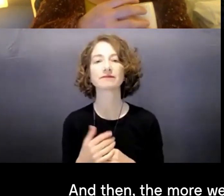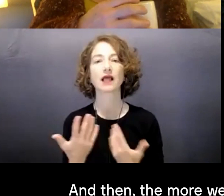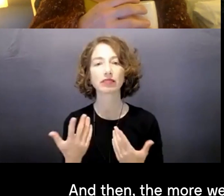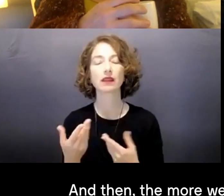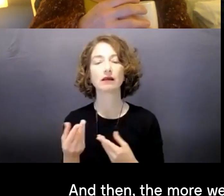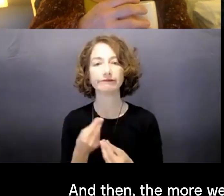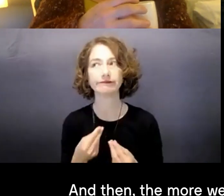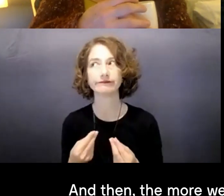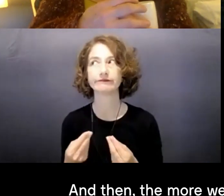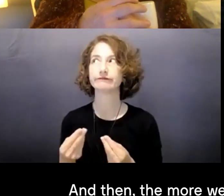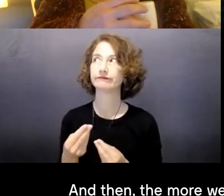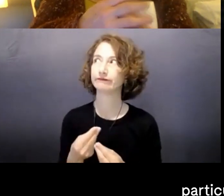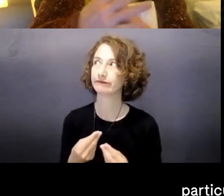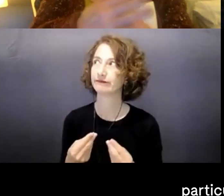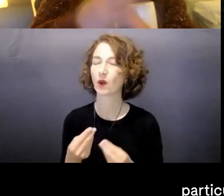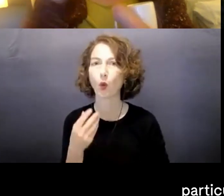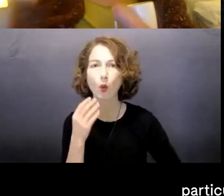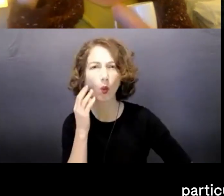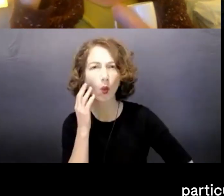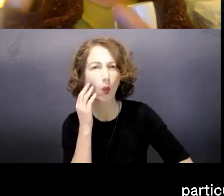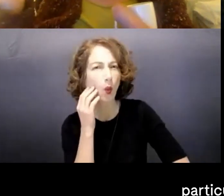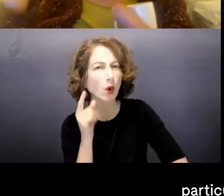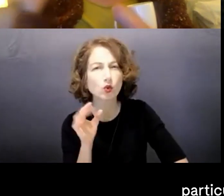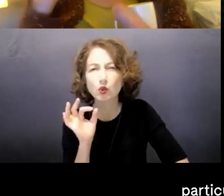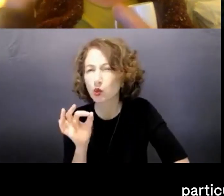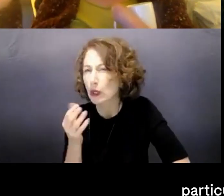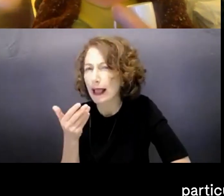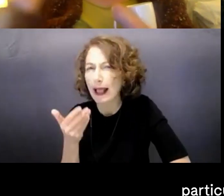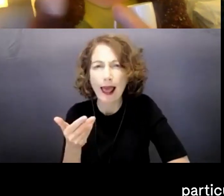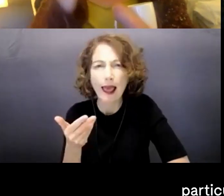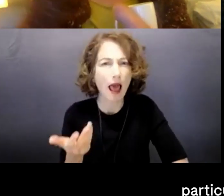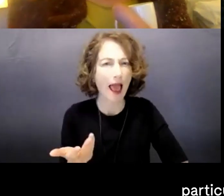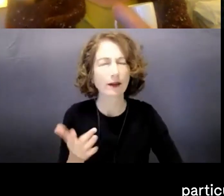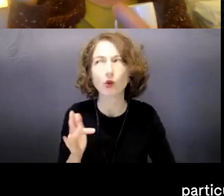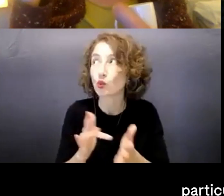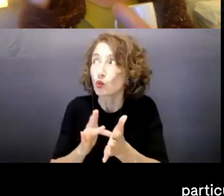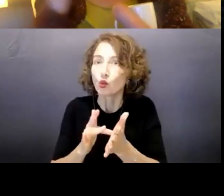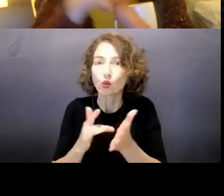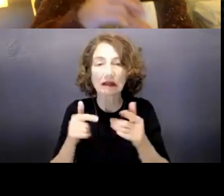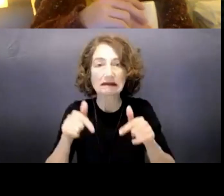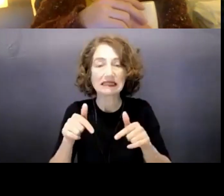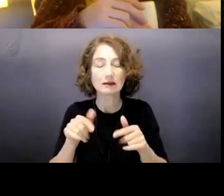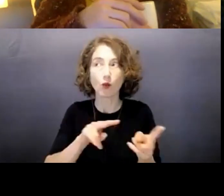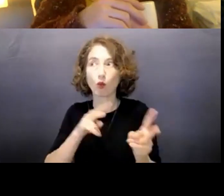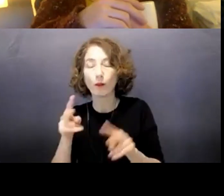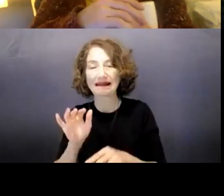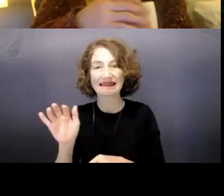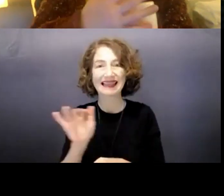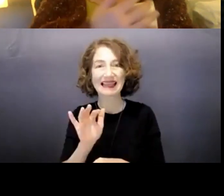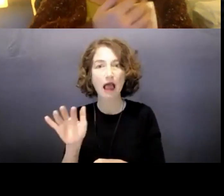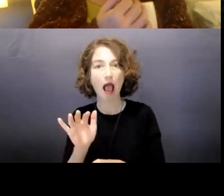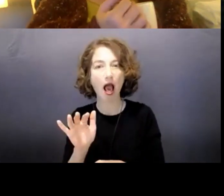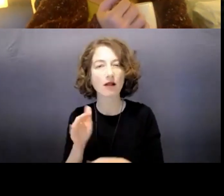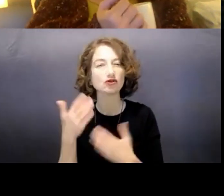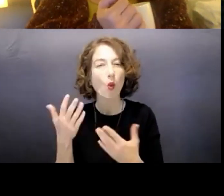a golden opportunity, particularly as we moved into a digital space, to